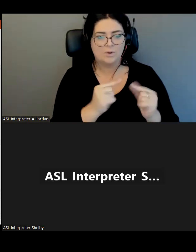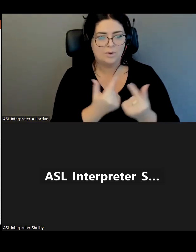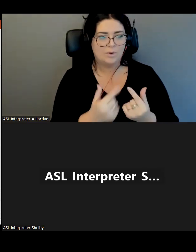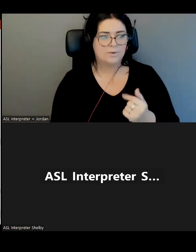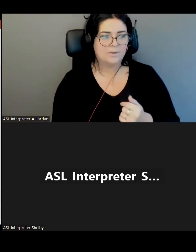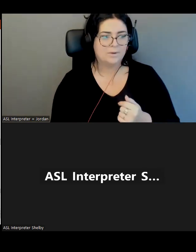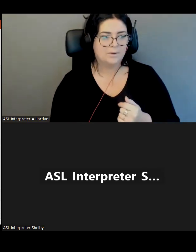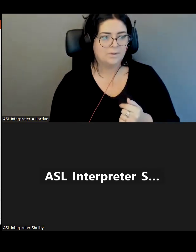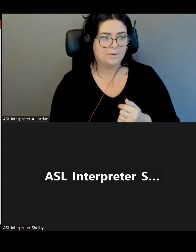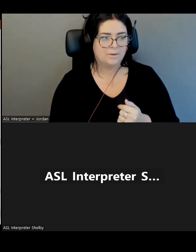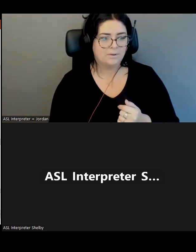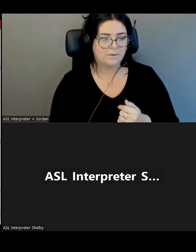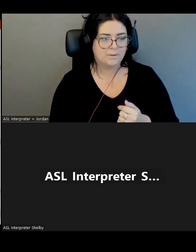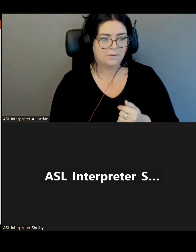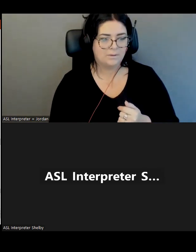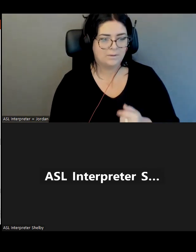some snacks, or you're